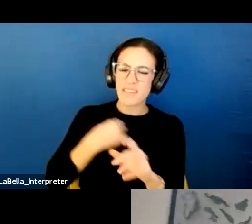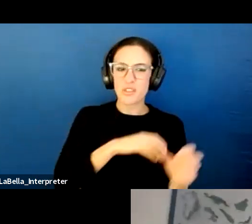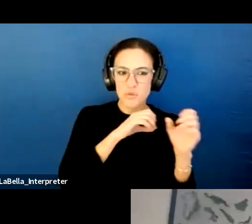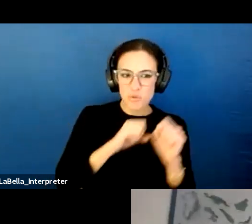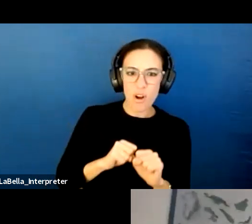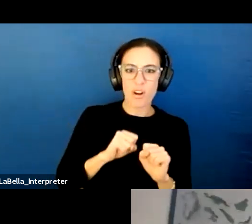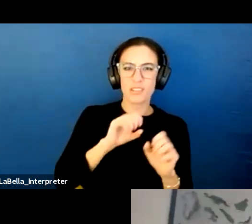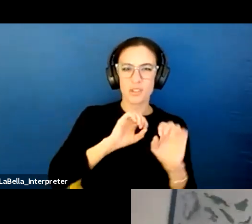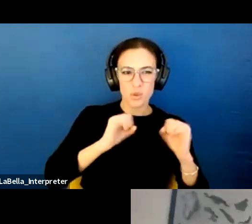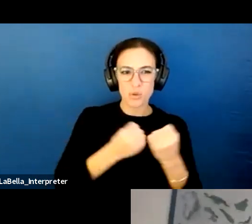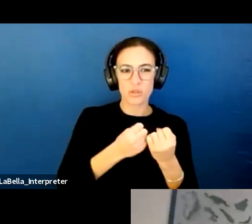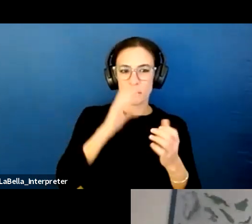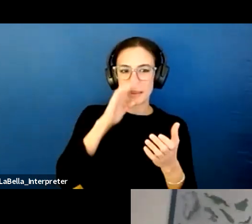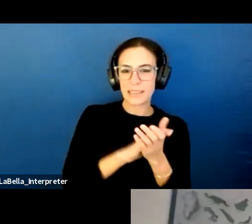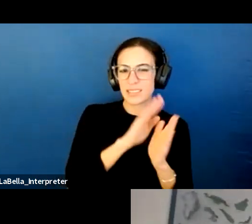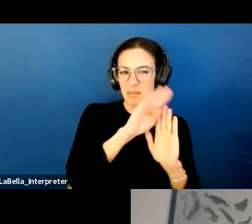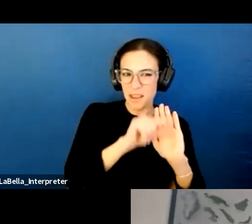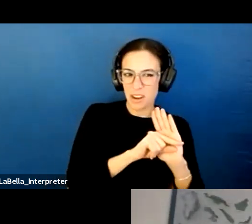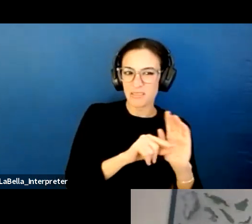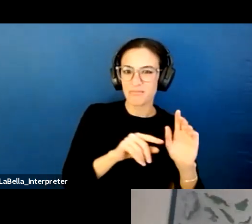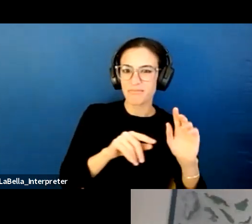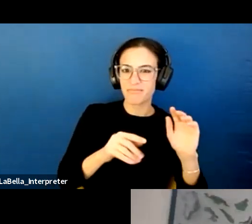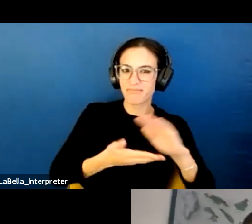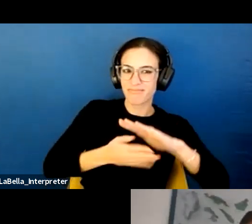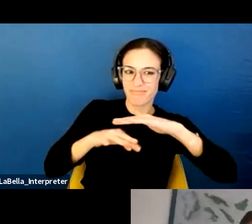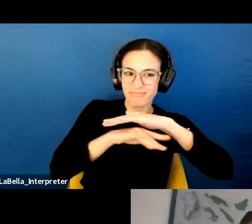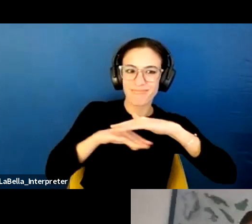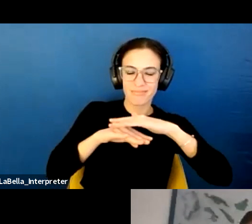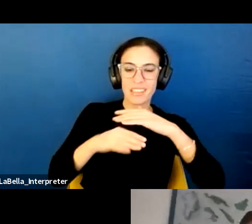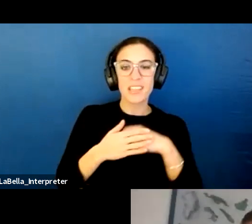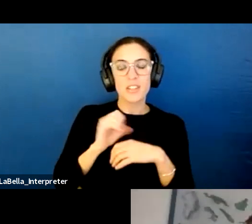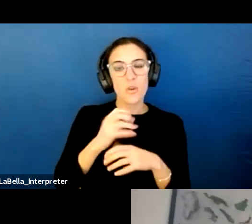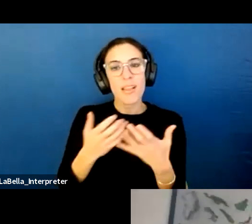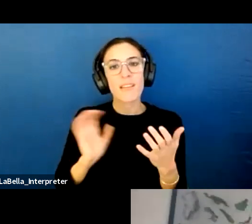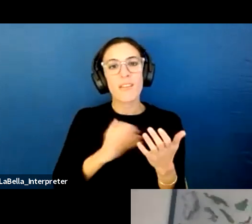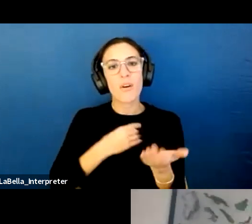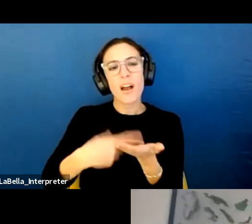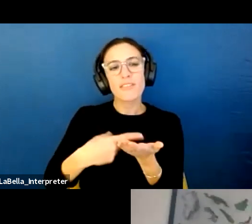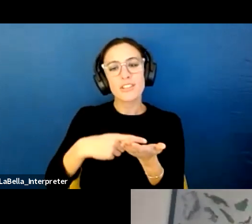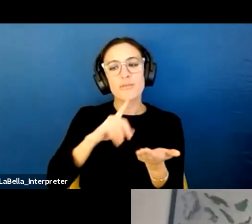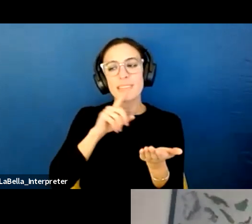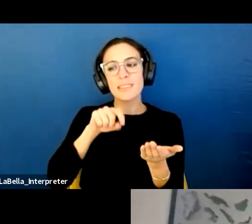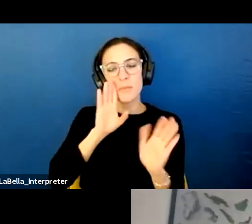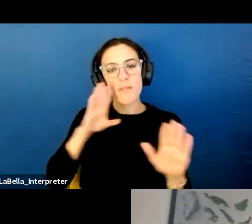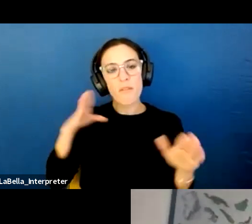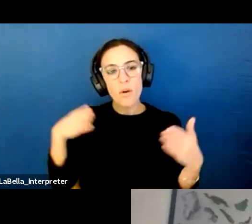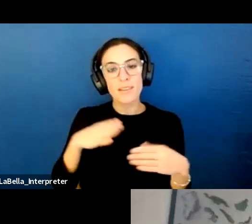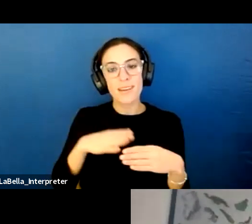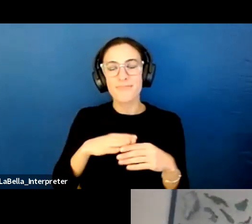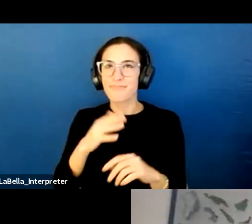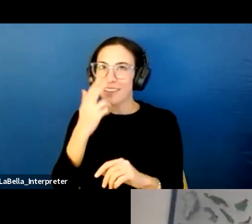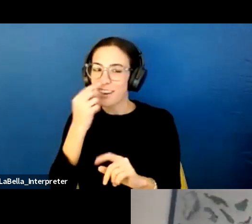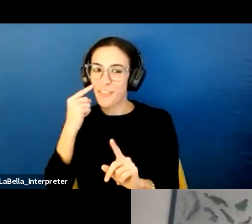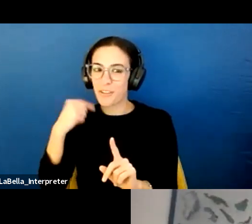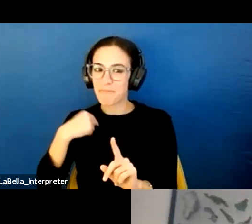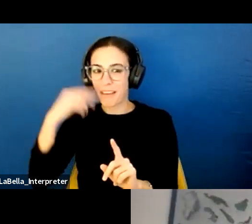of our conversation needs to be focused on, and it's funny for a philosopher to argue this,